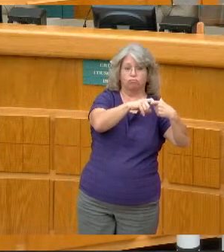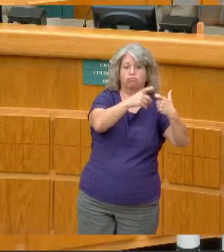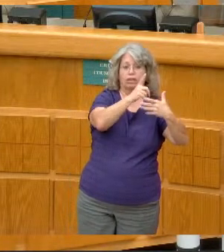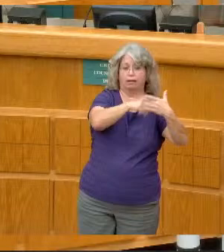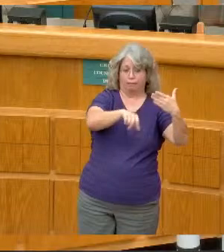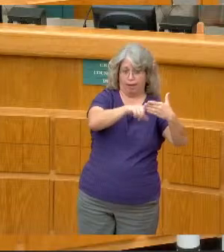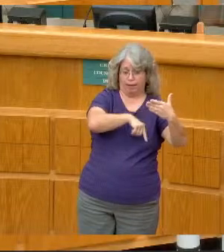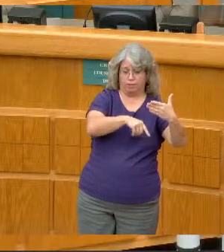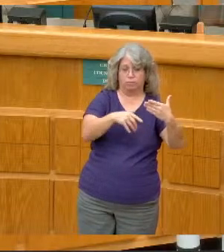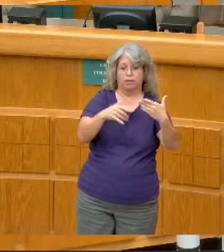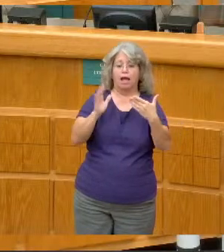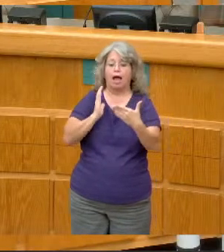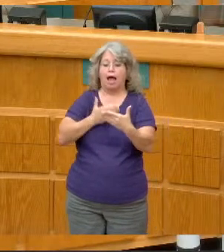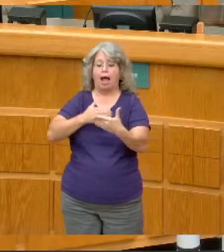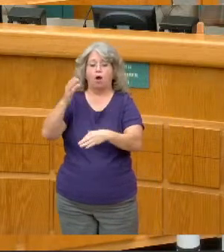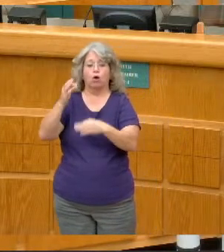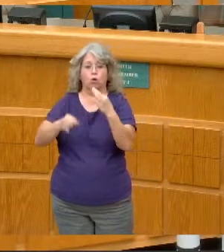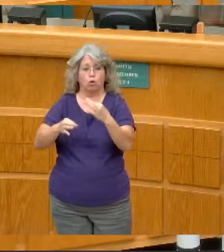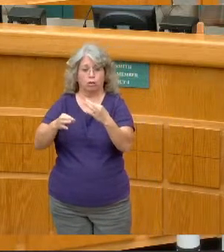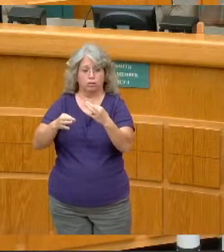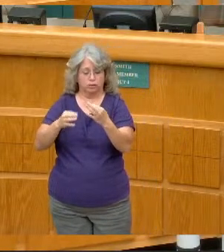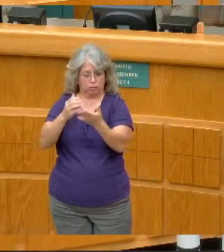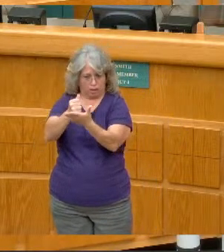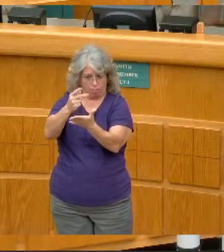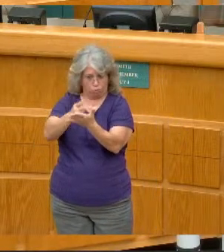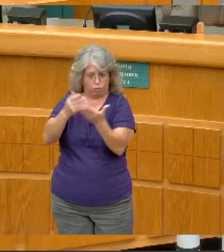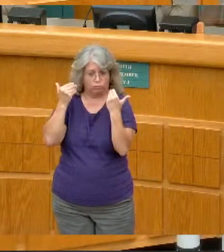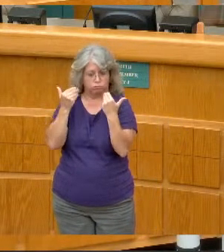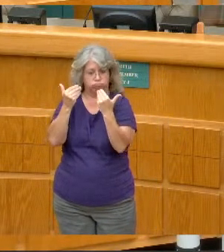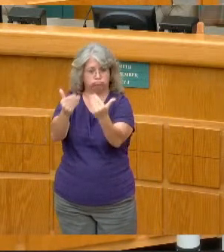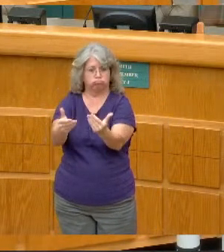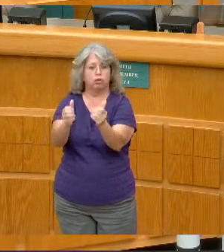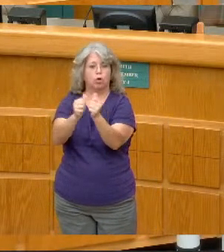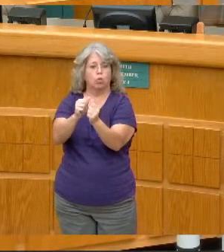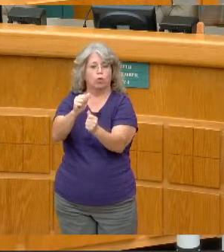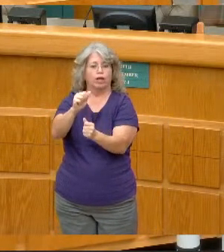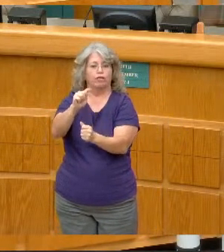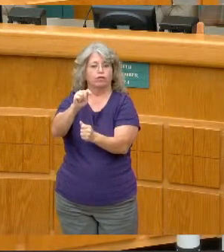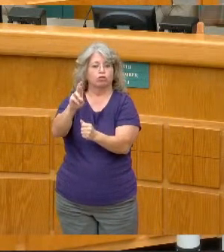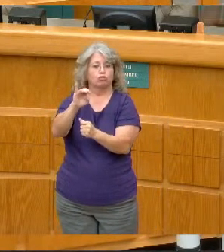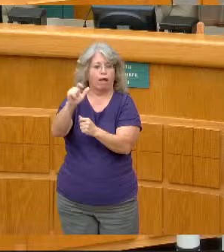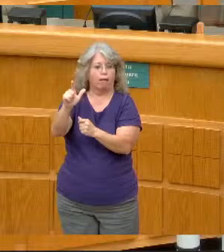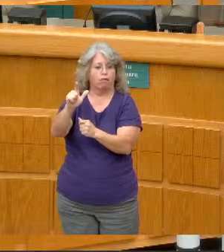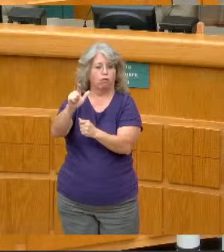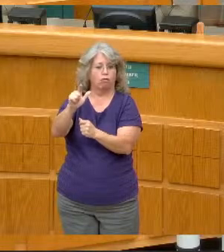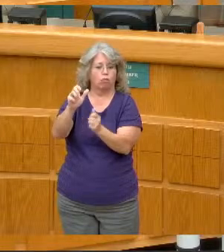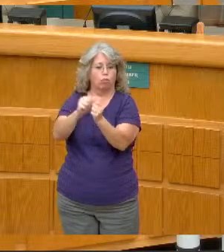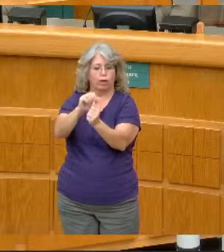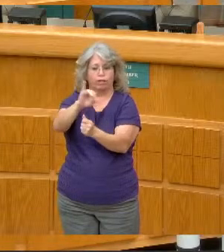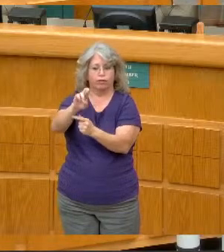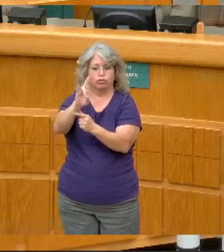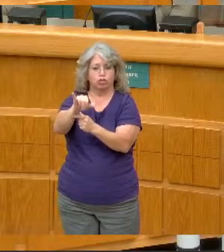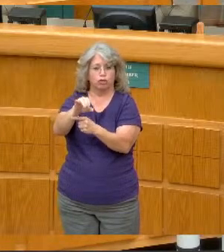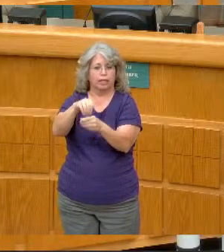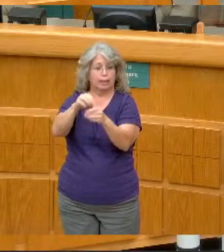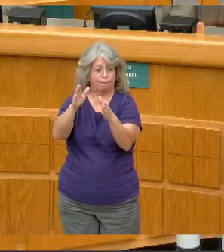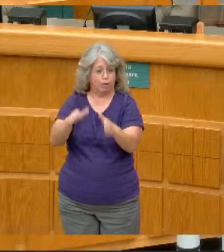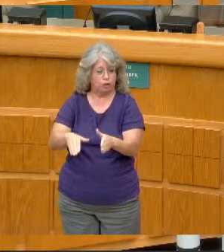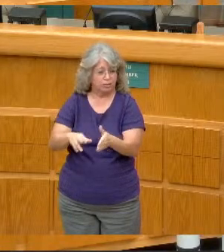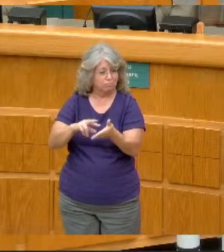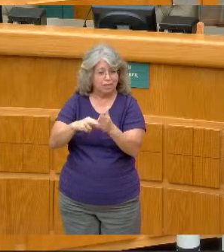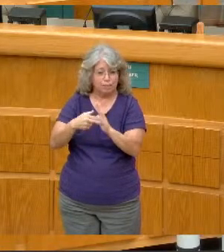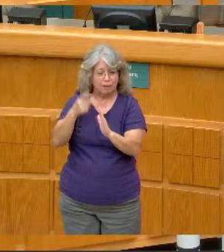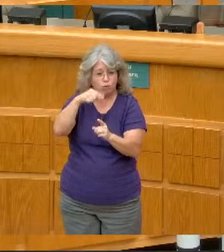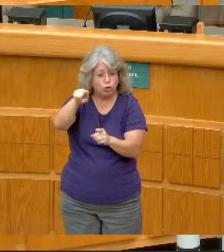to suspend jury trials has been lifted by the Supreme Court, and our courts here in town have been approved to resume jury